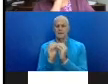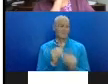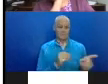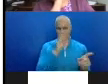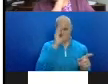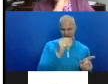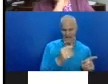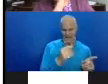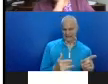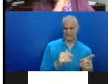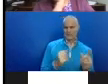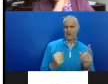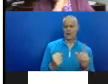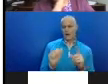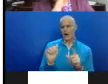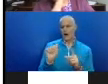used the abuse,